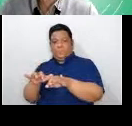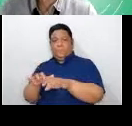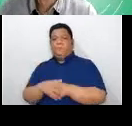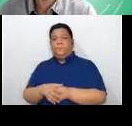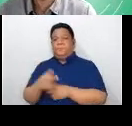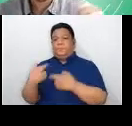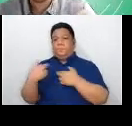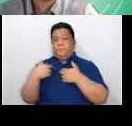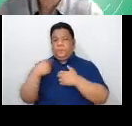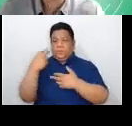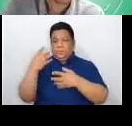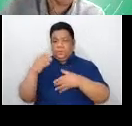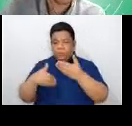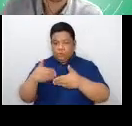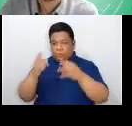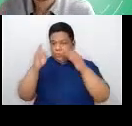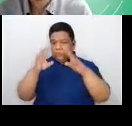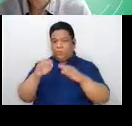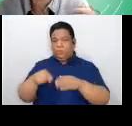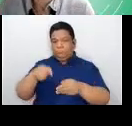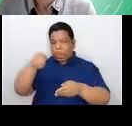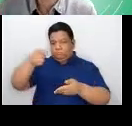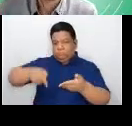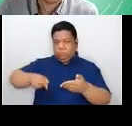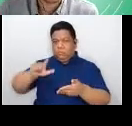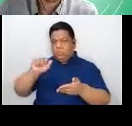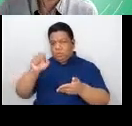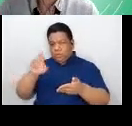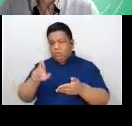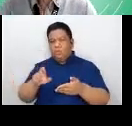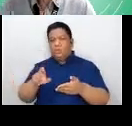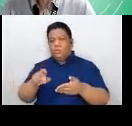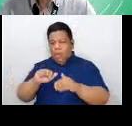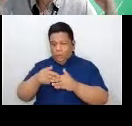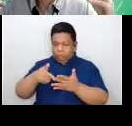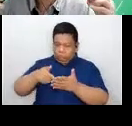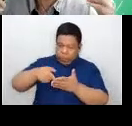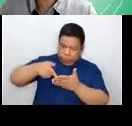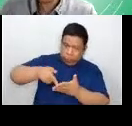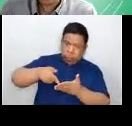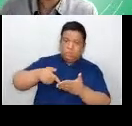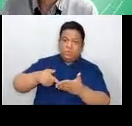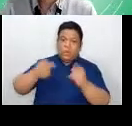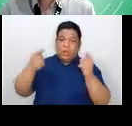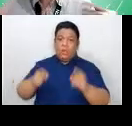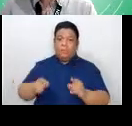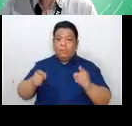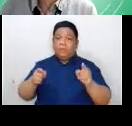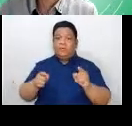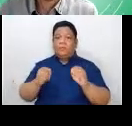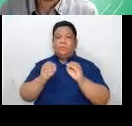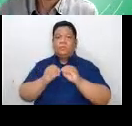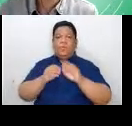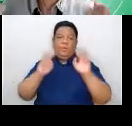dangerous processes, like pointing a laser beam or moving around the drill bit. What happened was they became, in some way, safer to